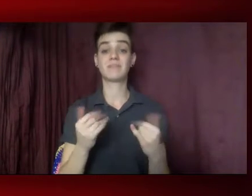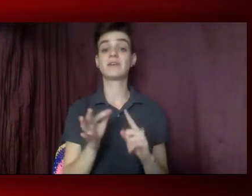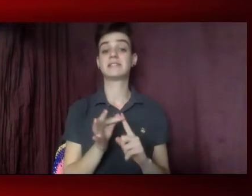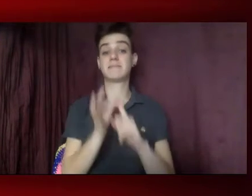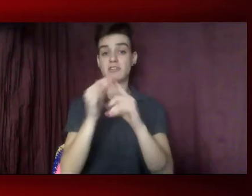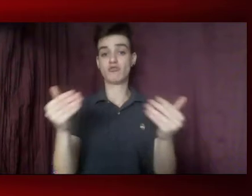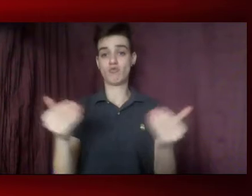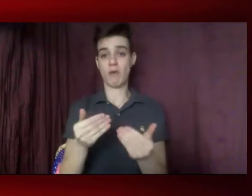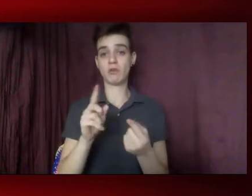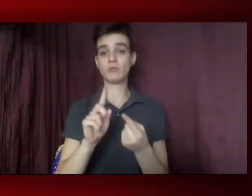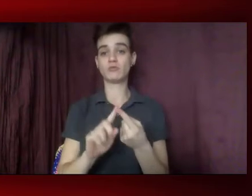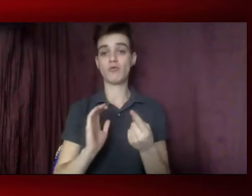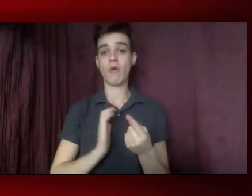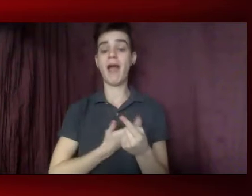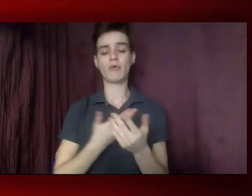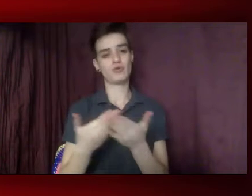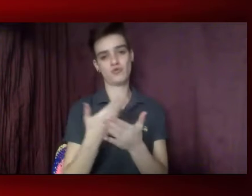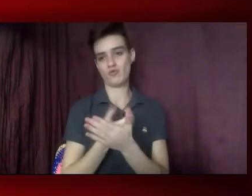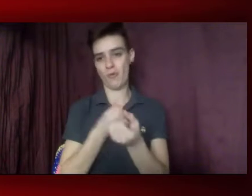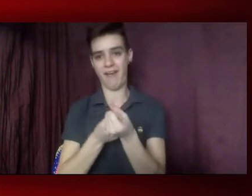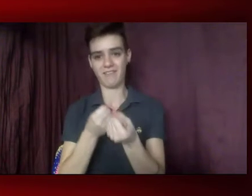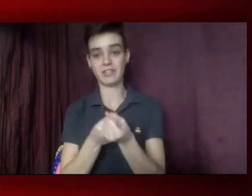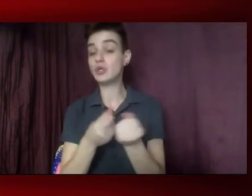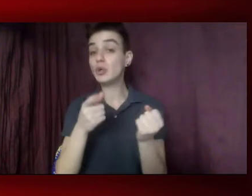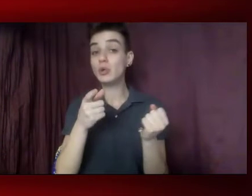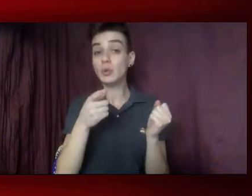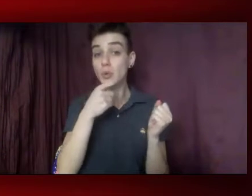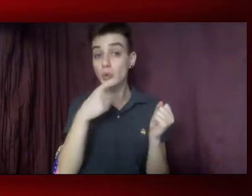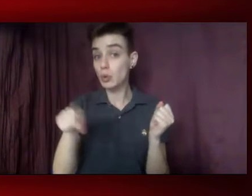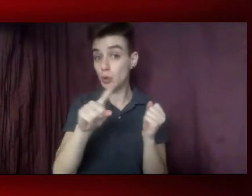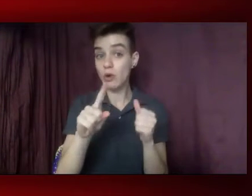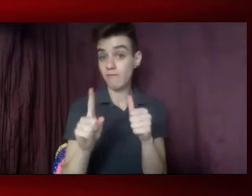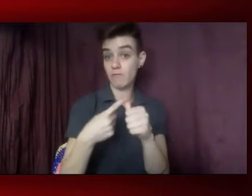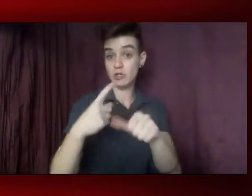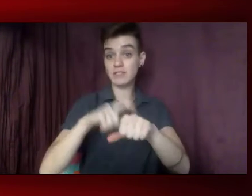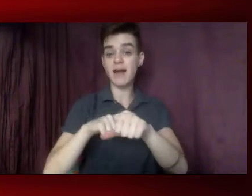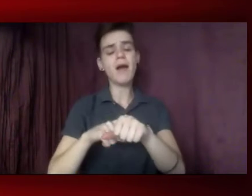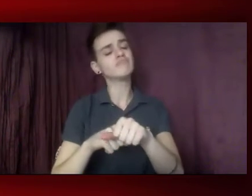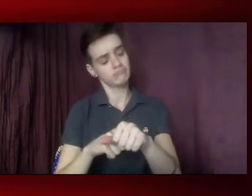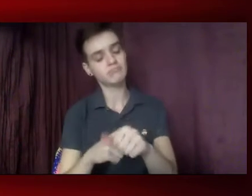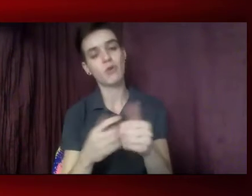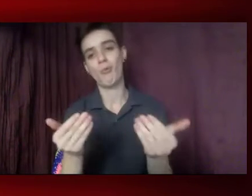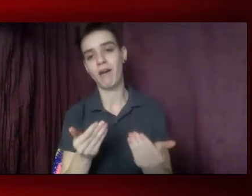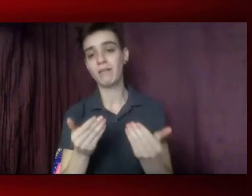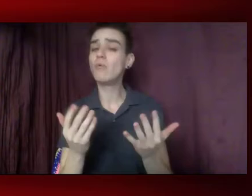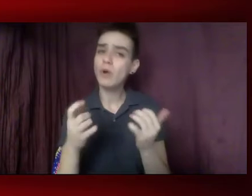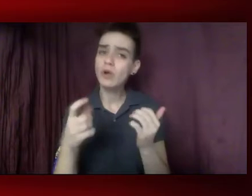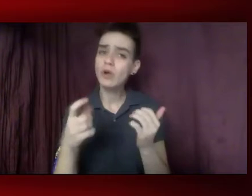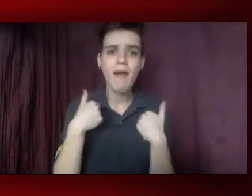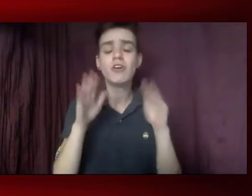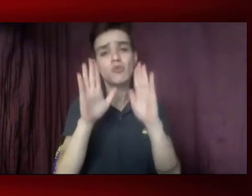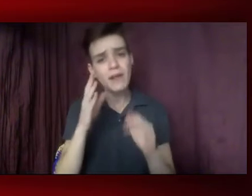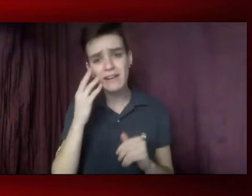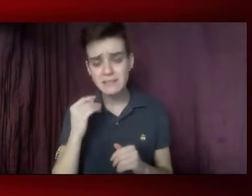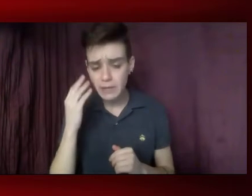to our new advocates who are doing this for the first time. We want you to have a great experience with these meetings.